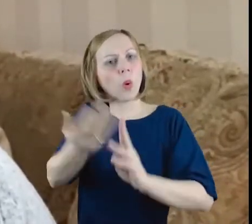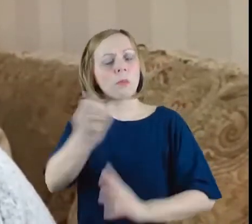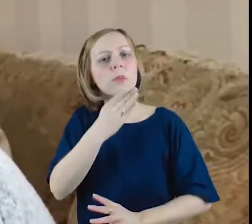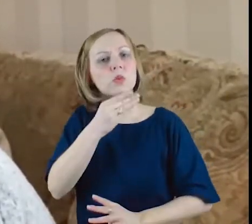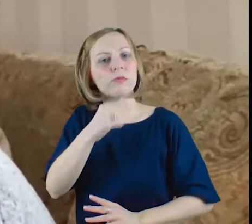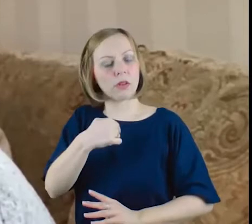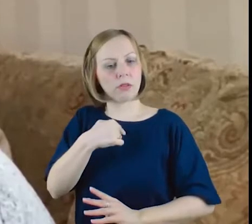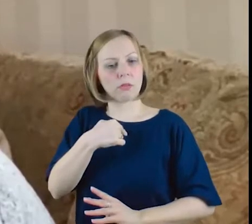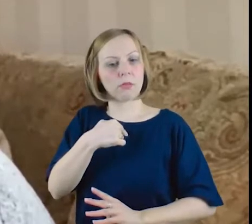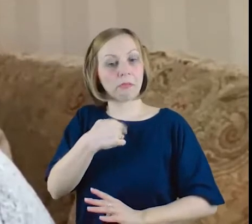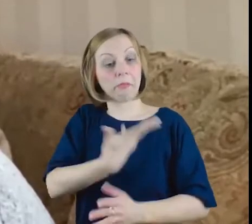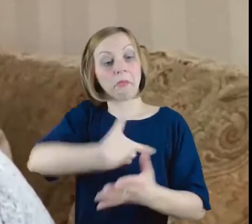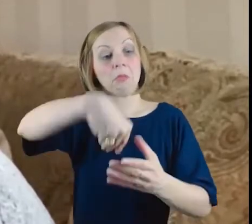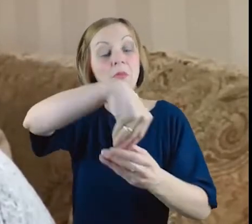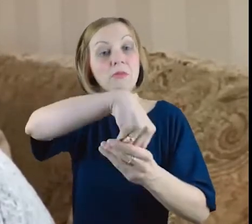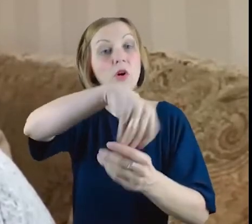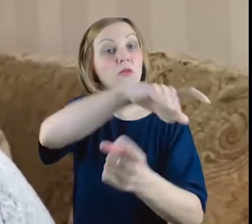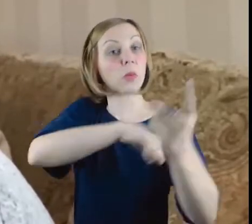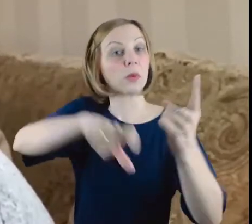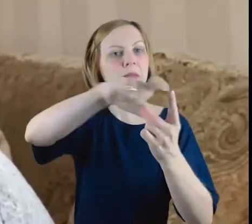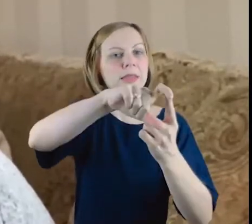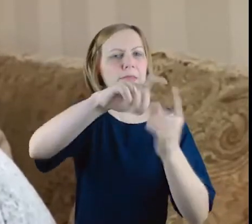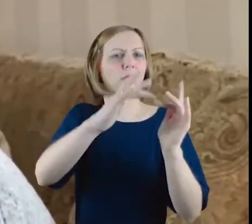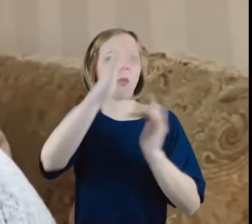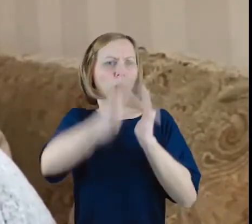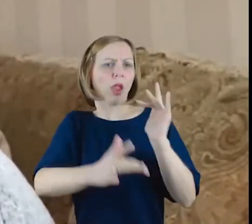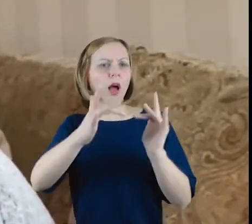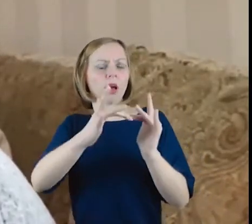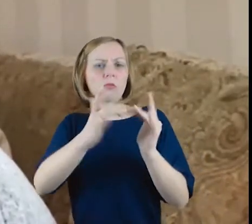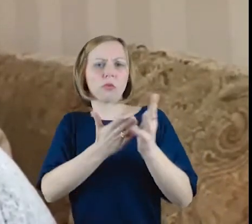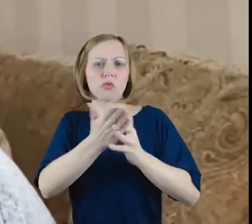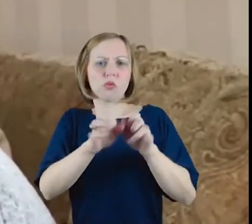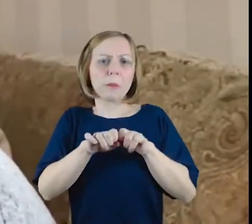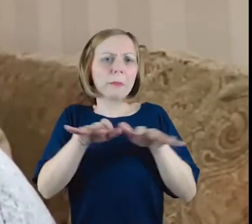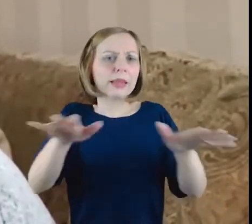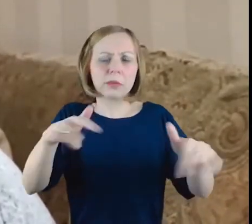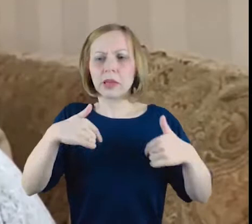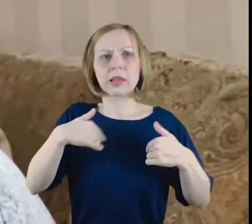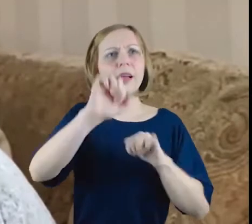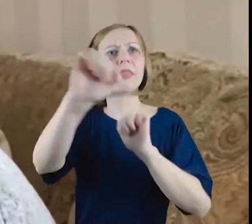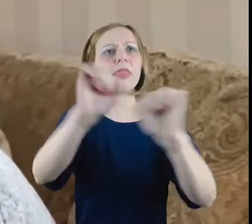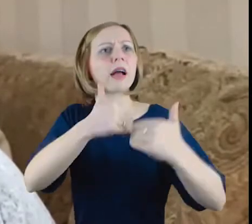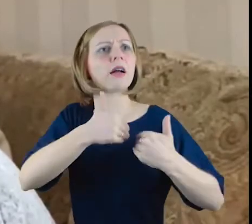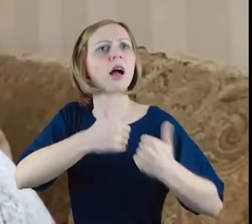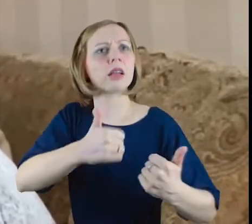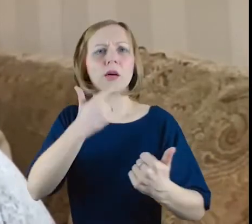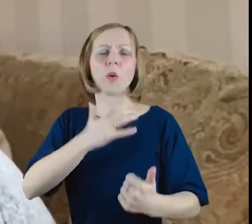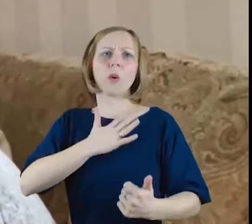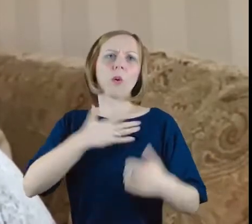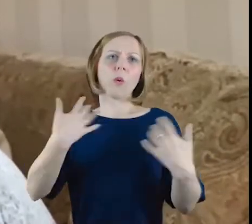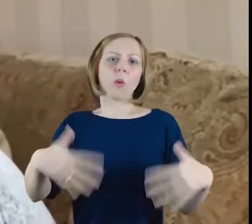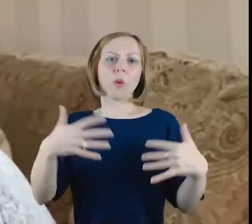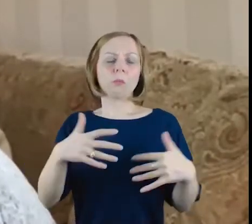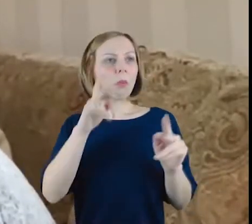remained remotely active in the local community during the pandemic, and I've been touched by people's kindness. It has been uplifting